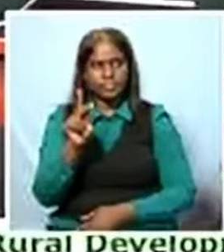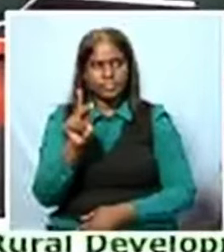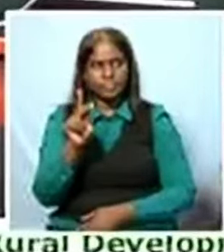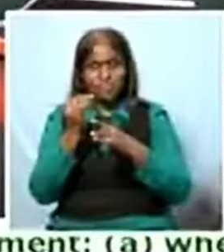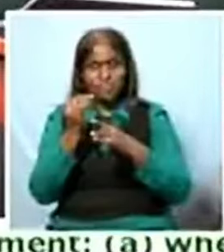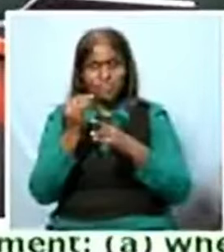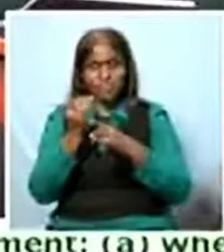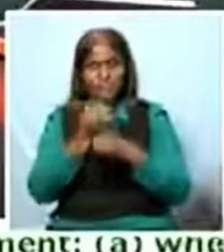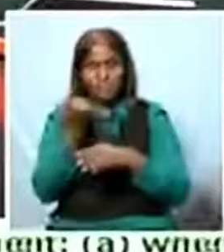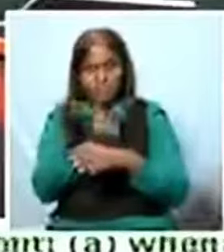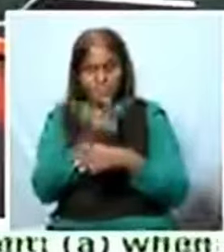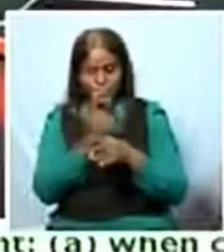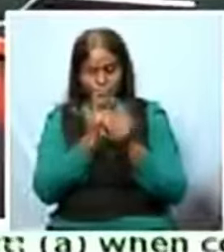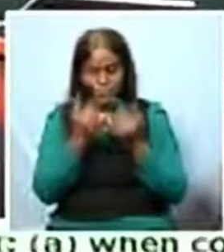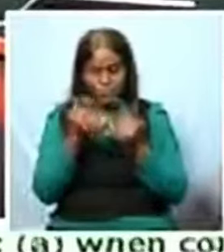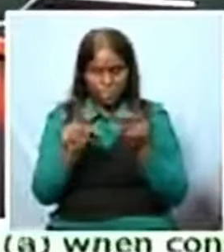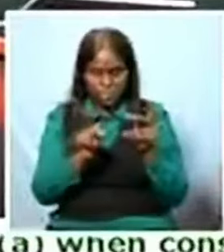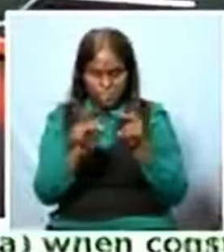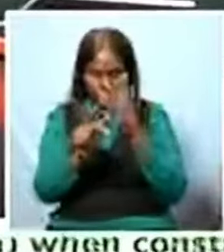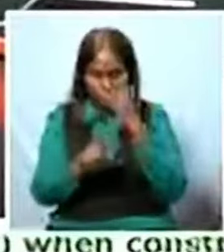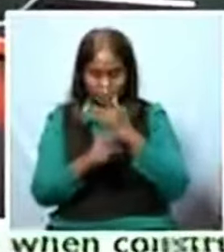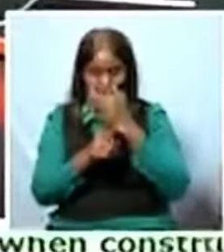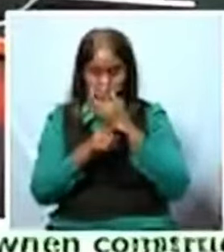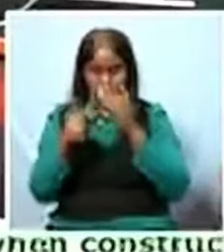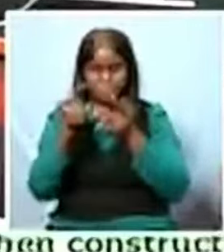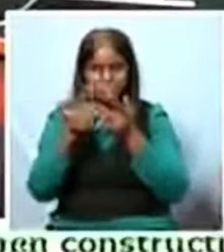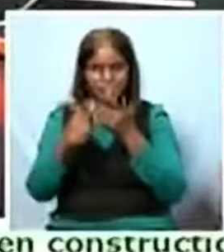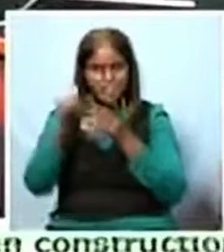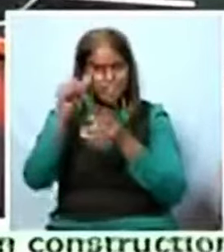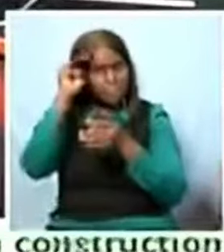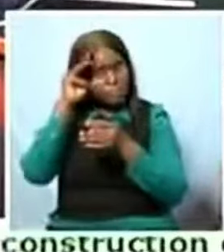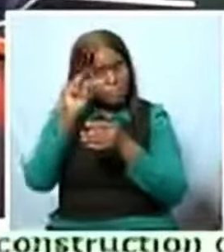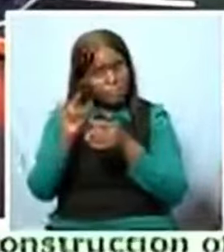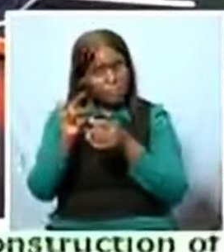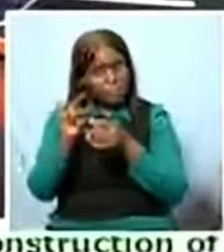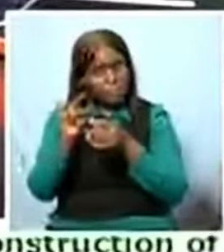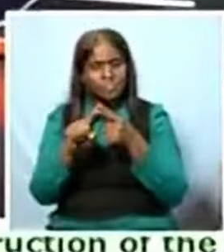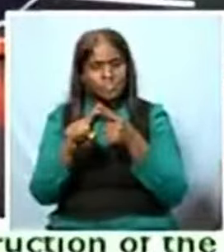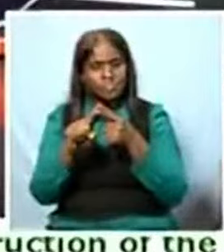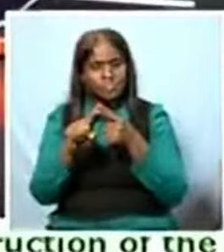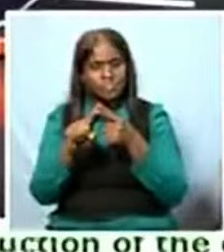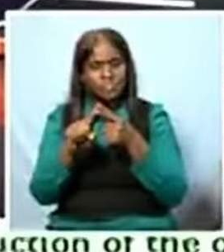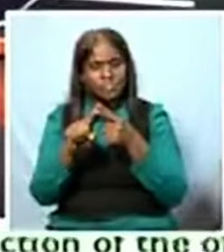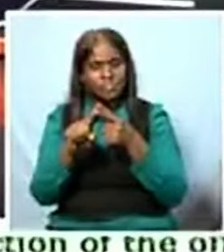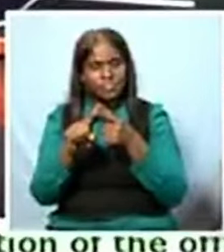Right now, the Kasenengwa Council intends to write to the ministry to